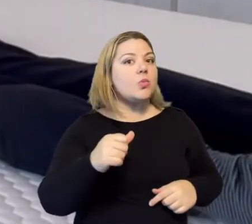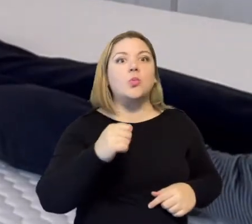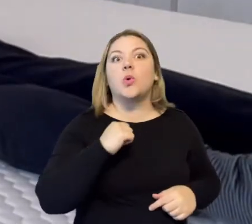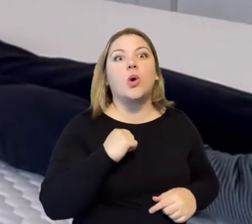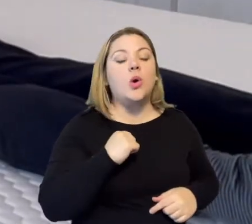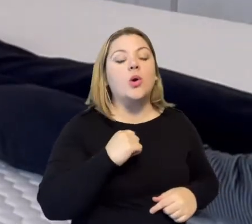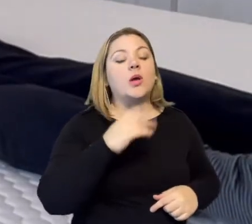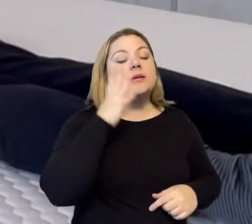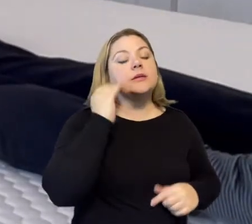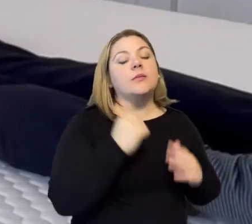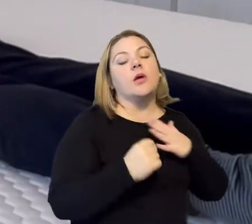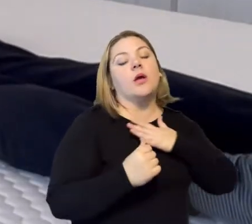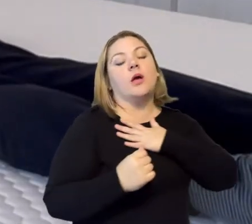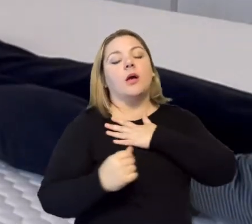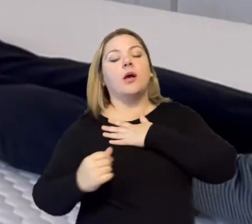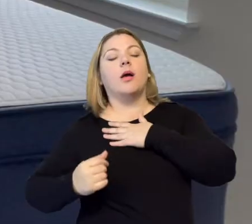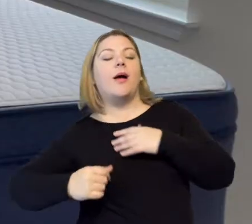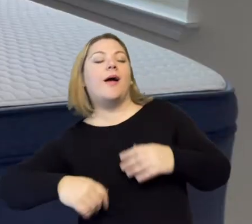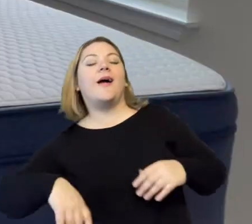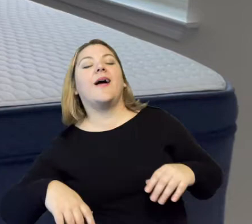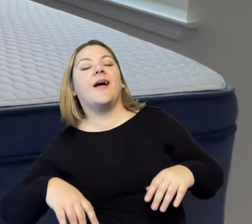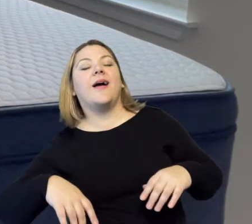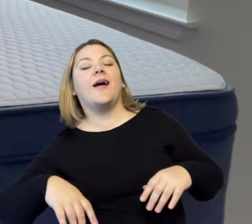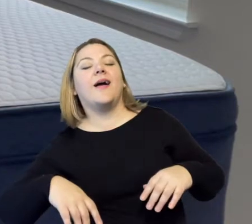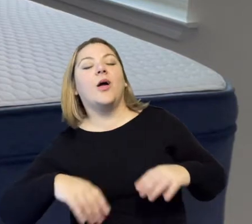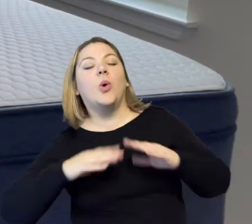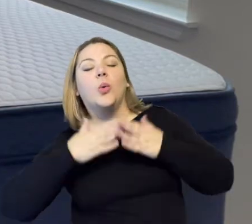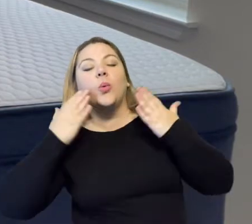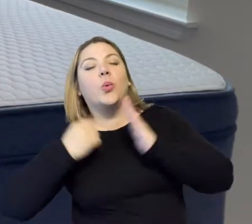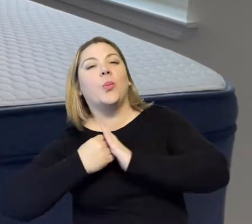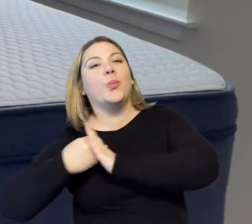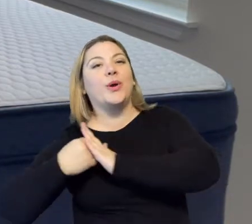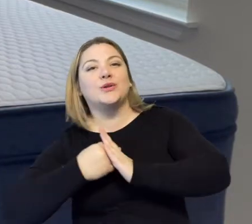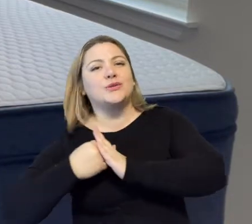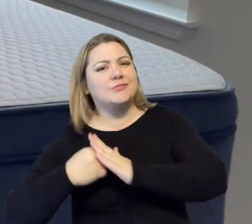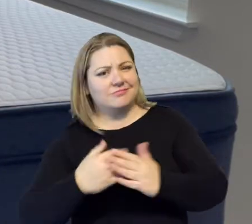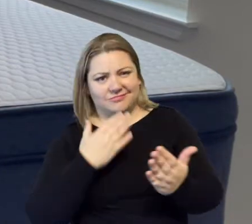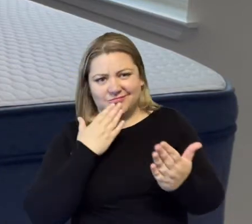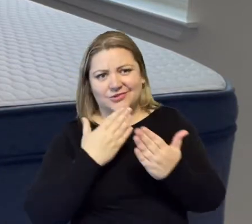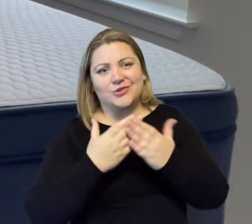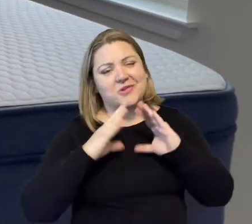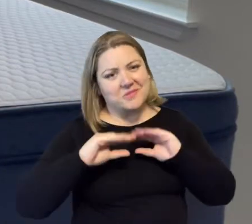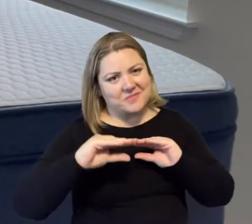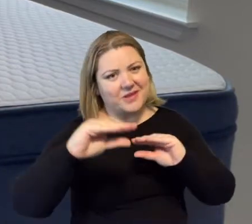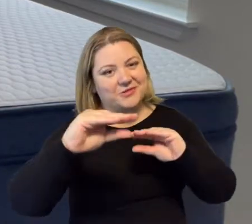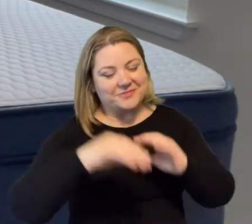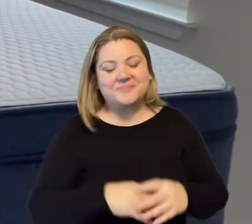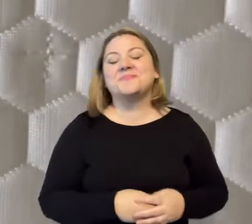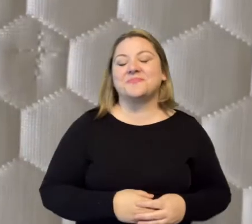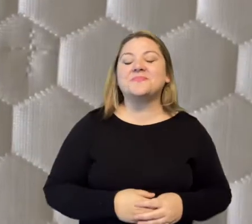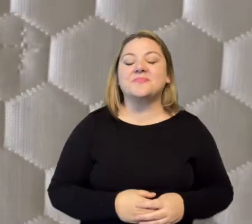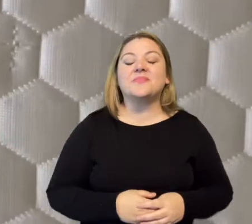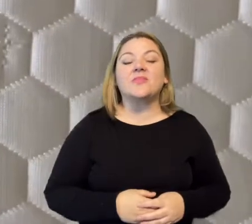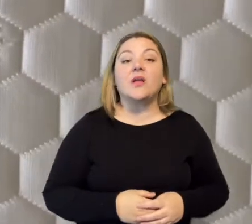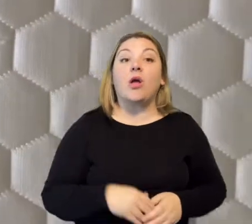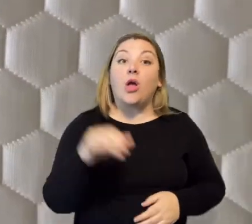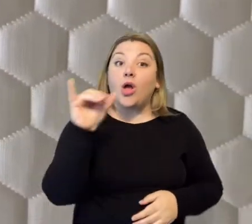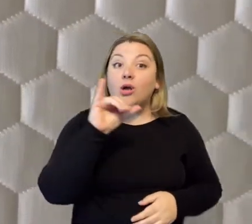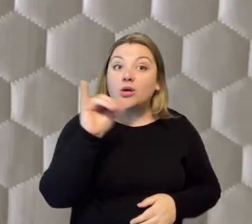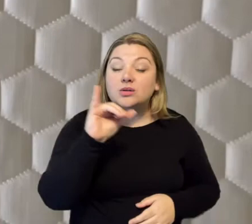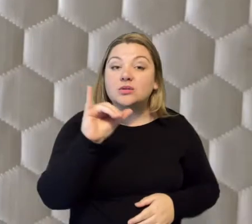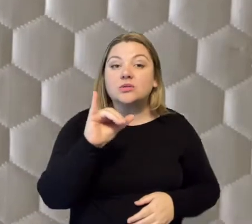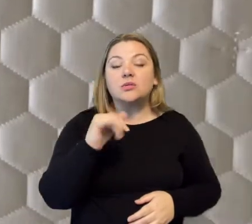that. This really did a good job of giving that pressure relief on those pressure points when you're laying on your side. I was also